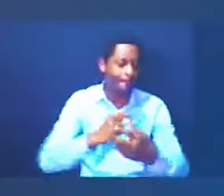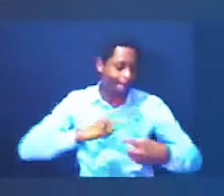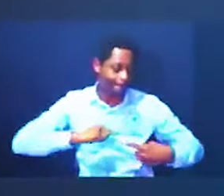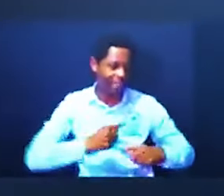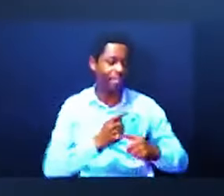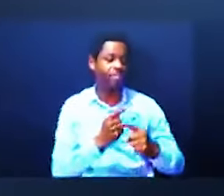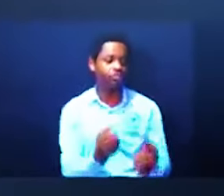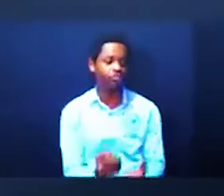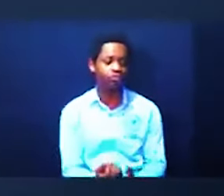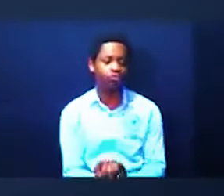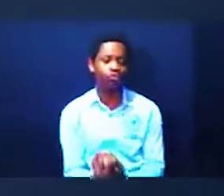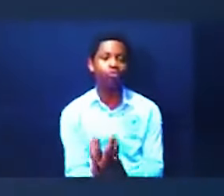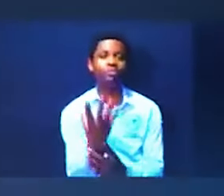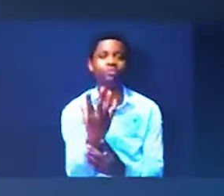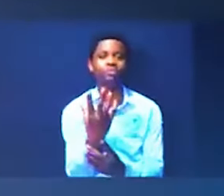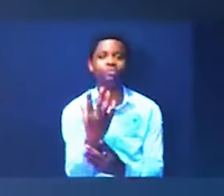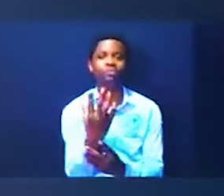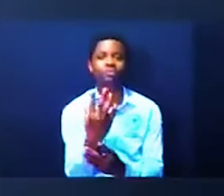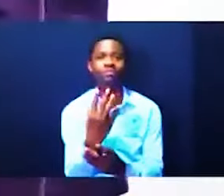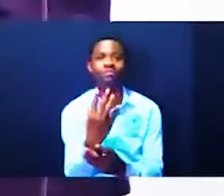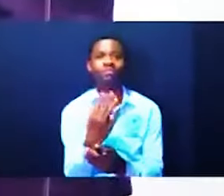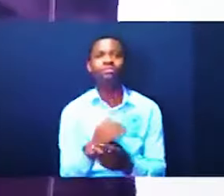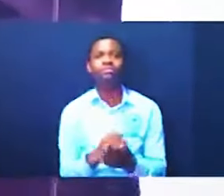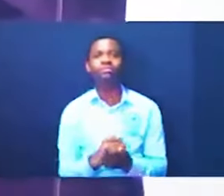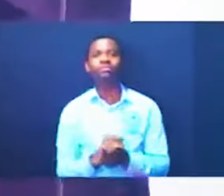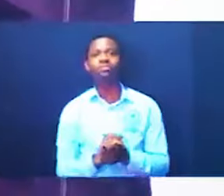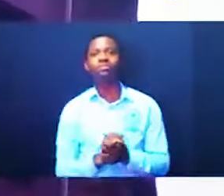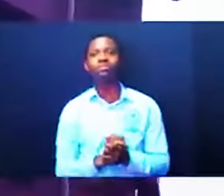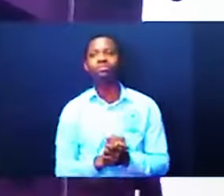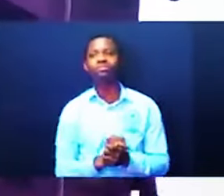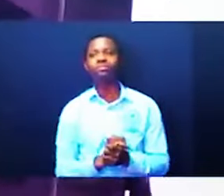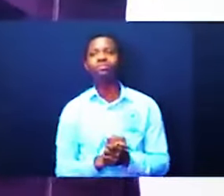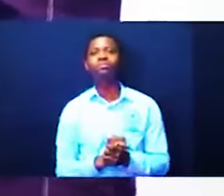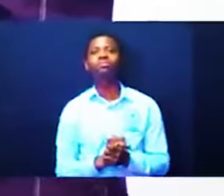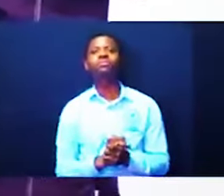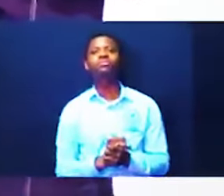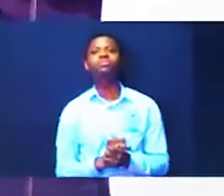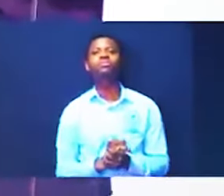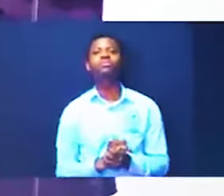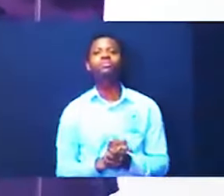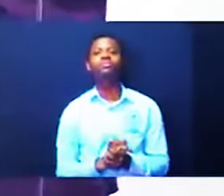so you can take this slide off and let them pay attention to me now.